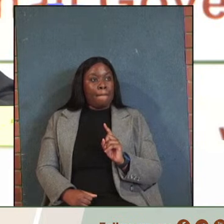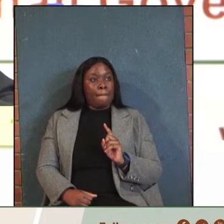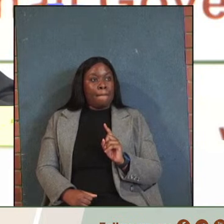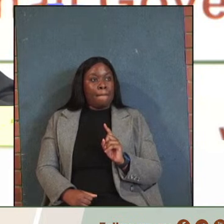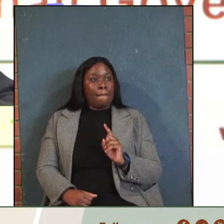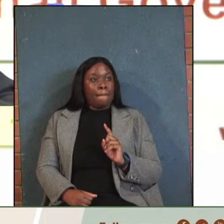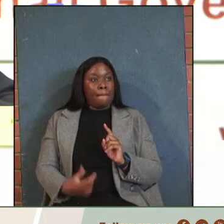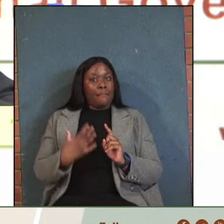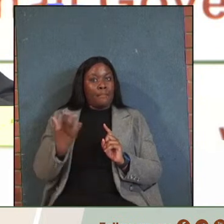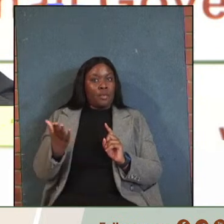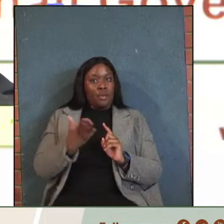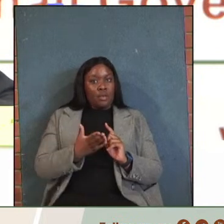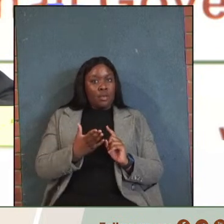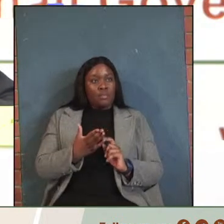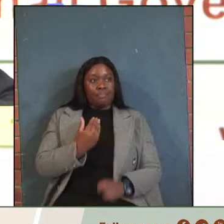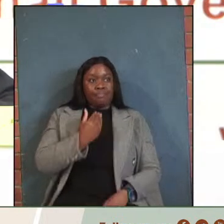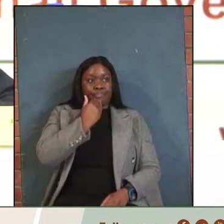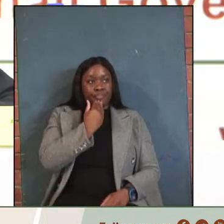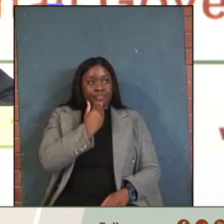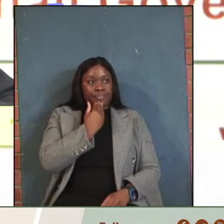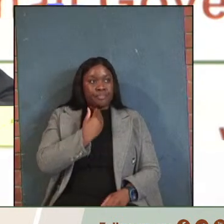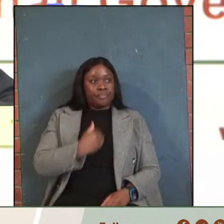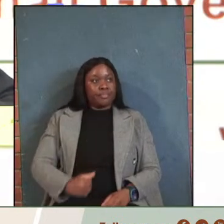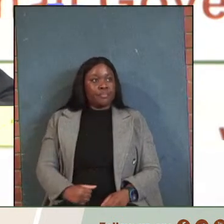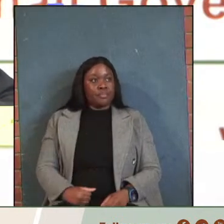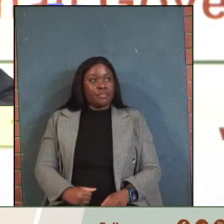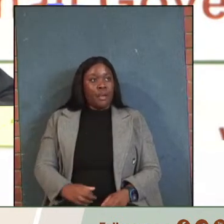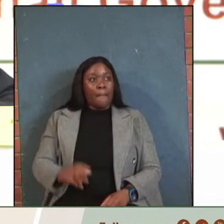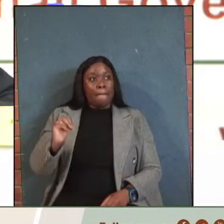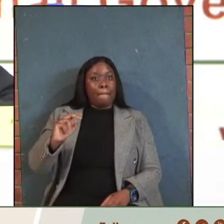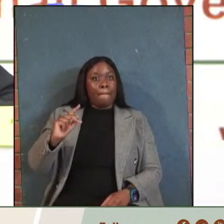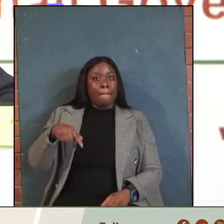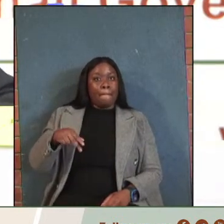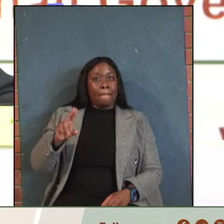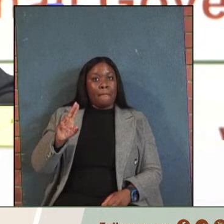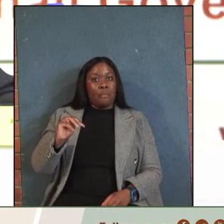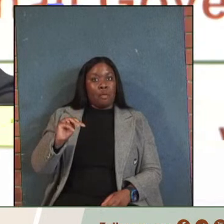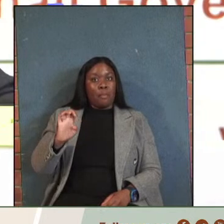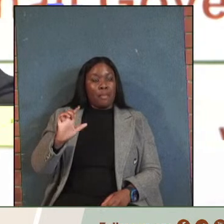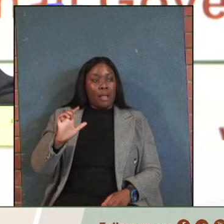podium to Ms. Honorable Mpumelelo